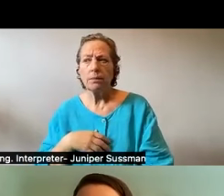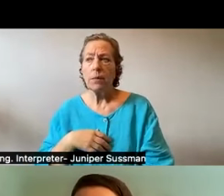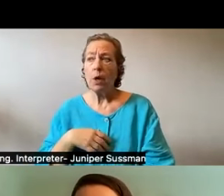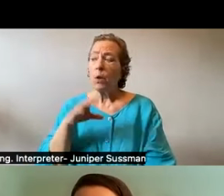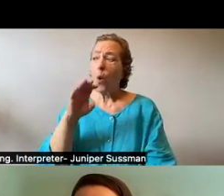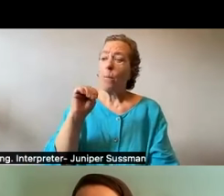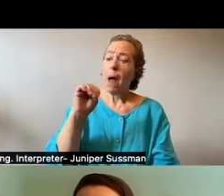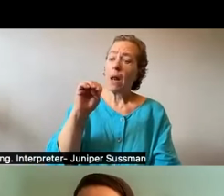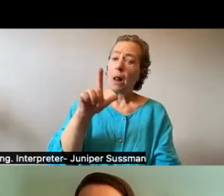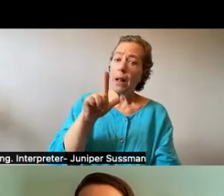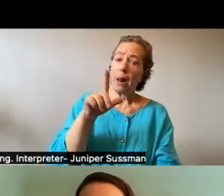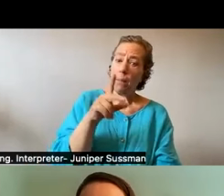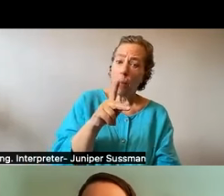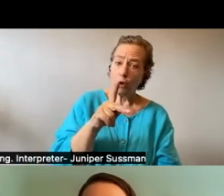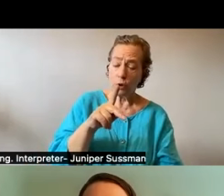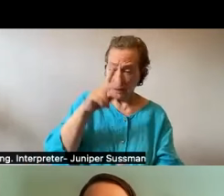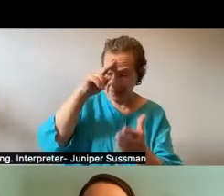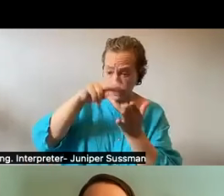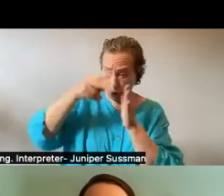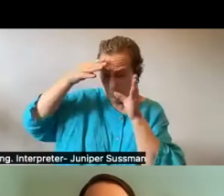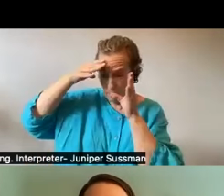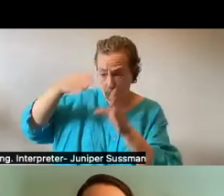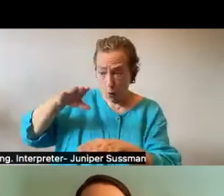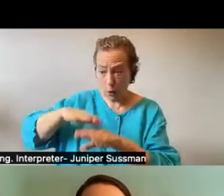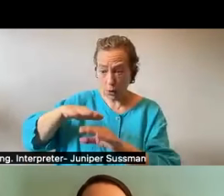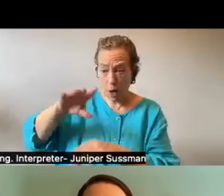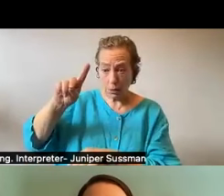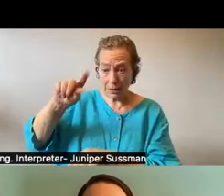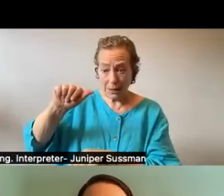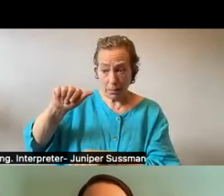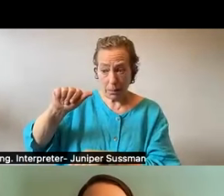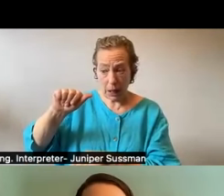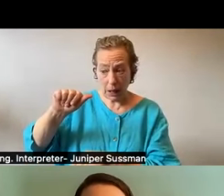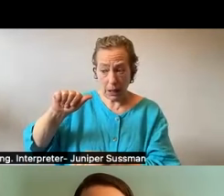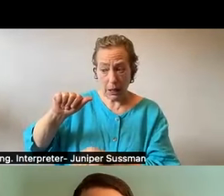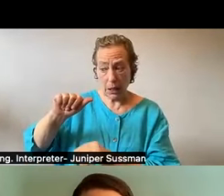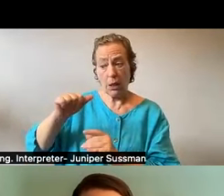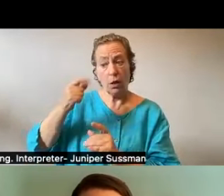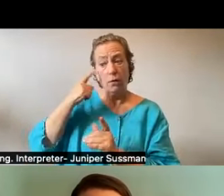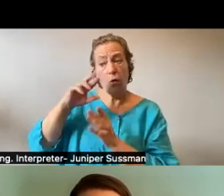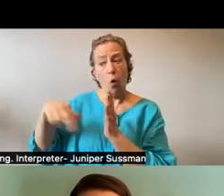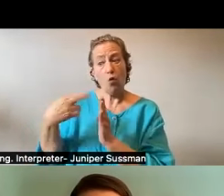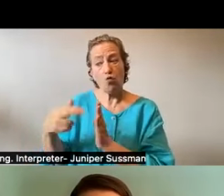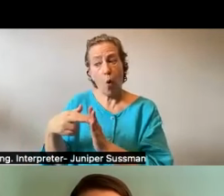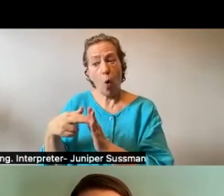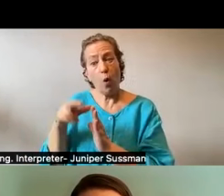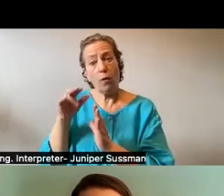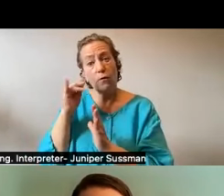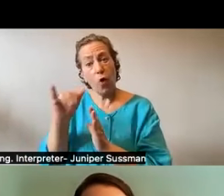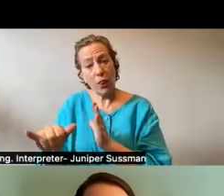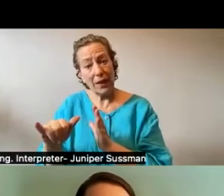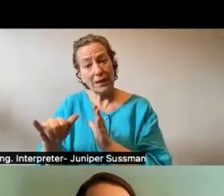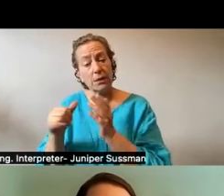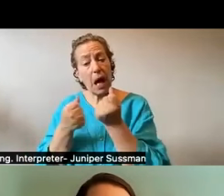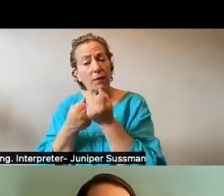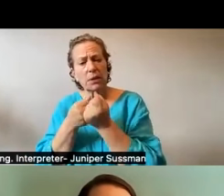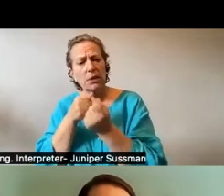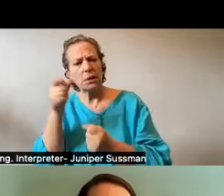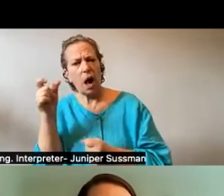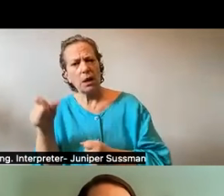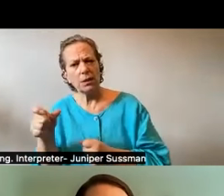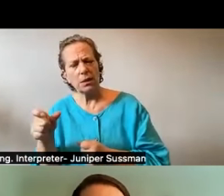intentionally focused on disability for there to be a role for this kind of advocacy. And perhaps